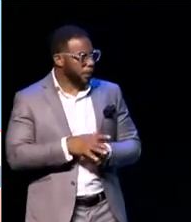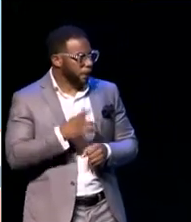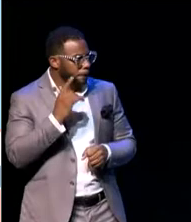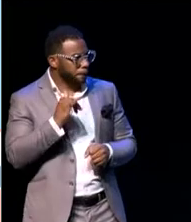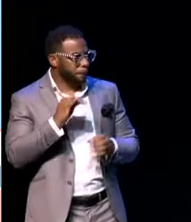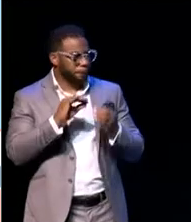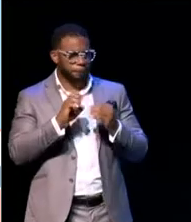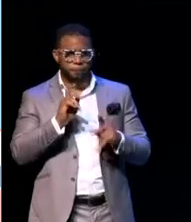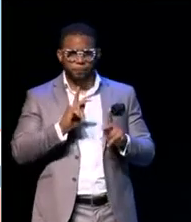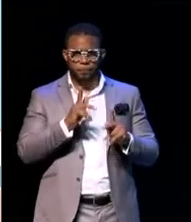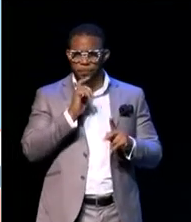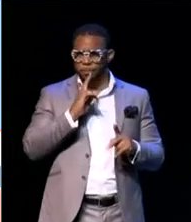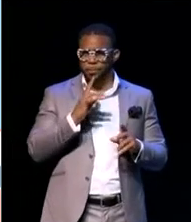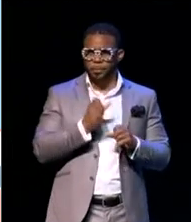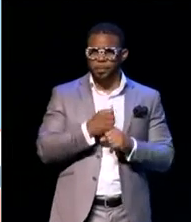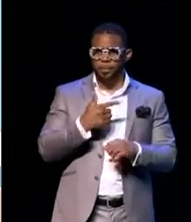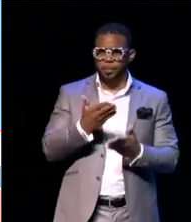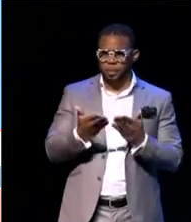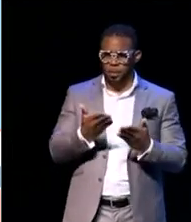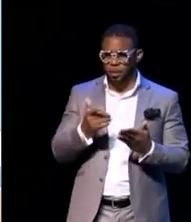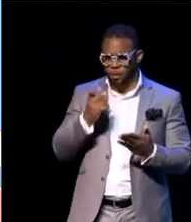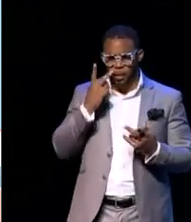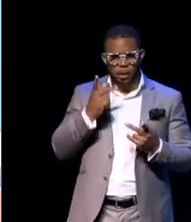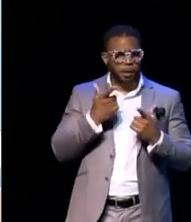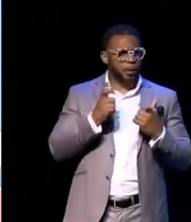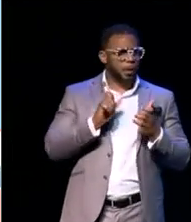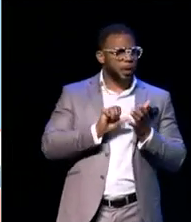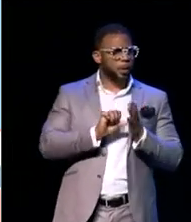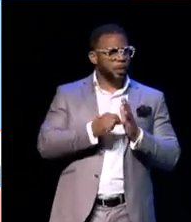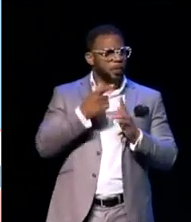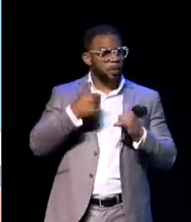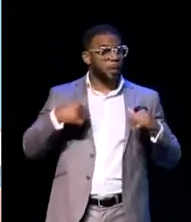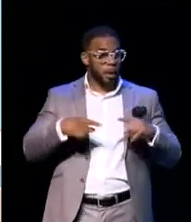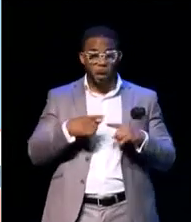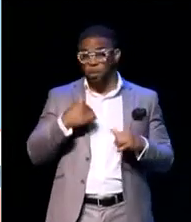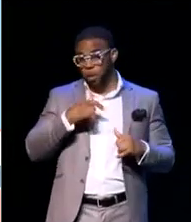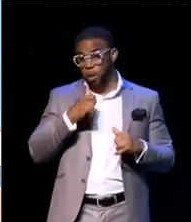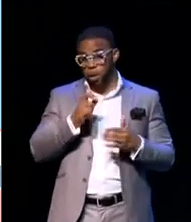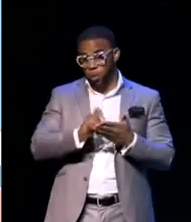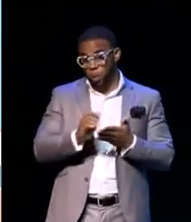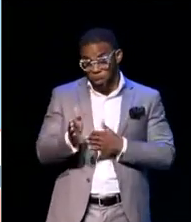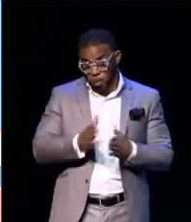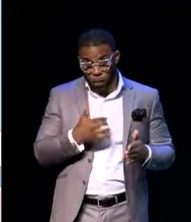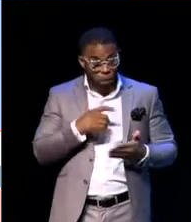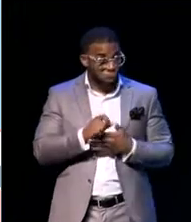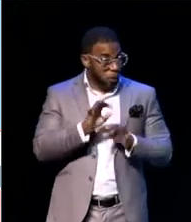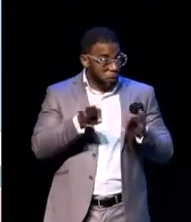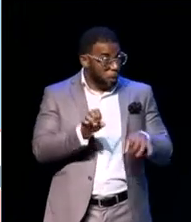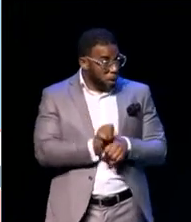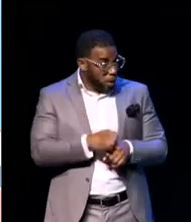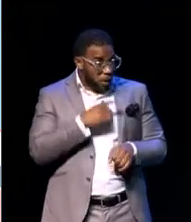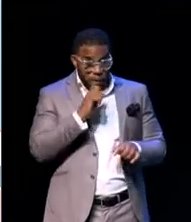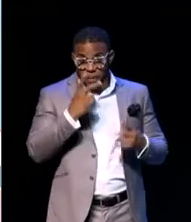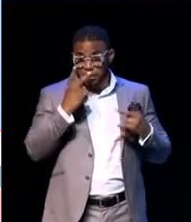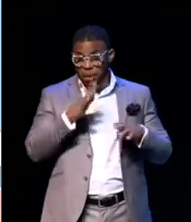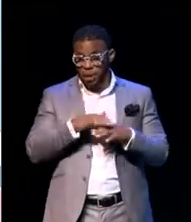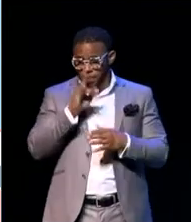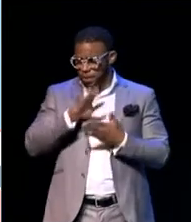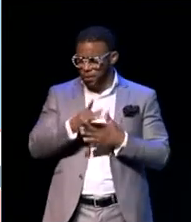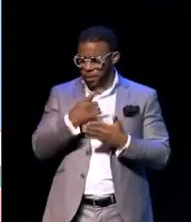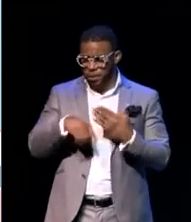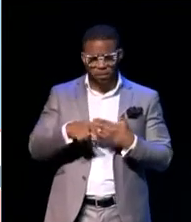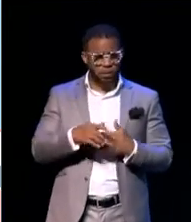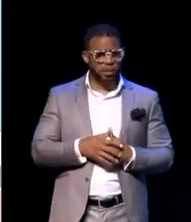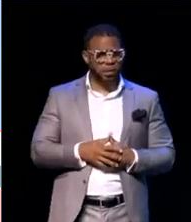terms of the number of people who are getting those services. So you'll see a big push from us. Now, we wrote the plan and we wrote the framework. You'll be able to see it, I believe,